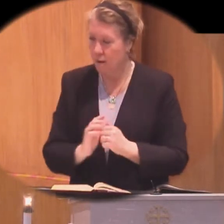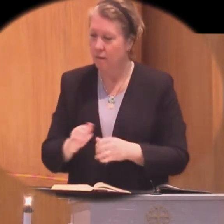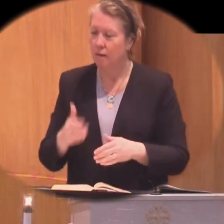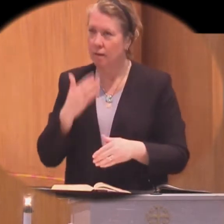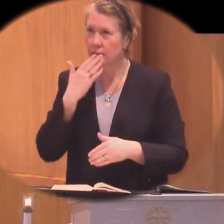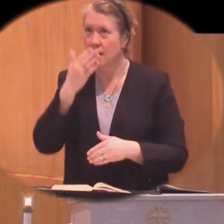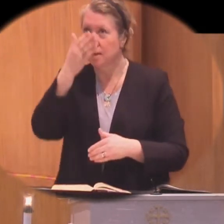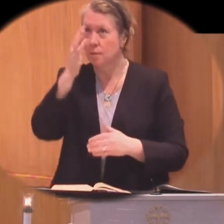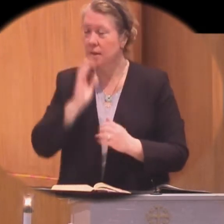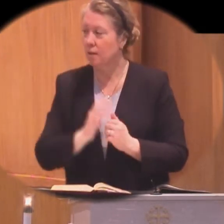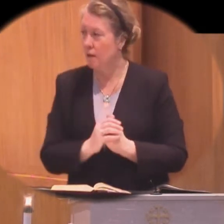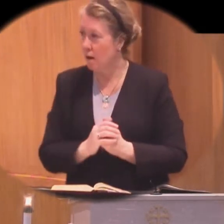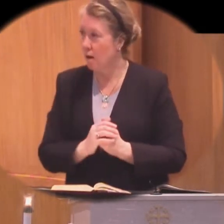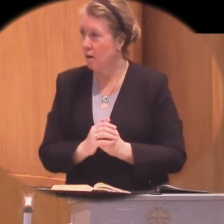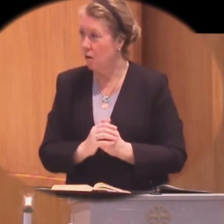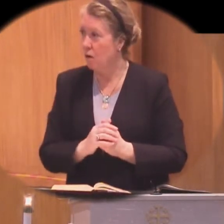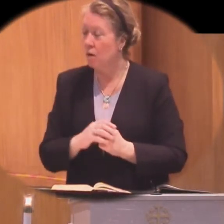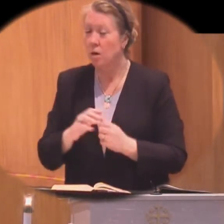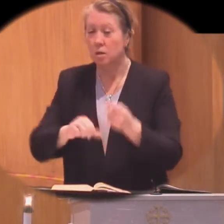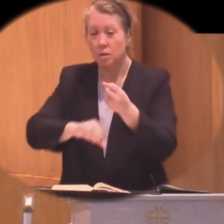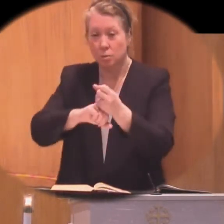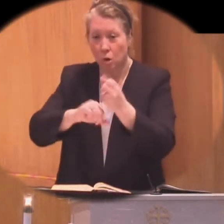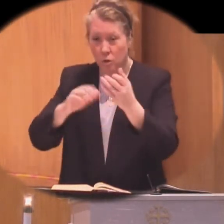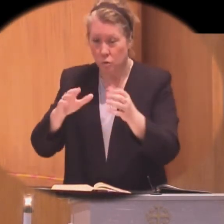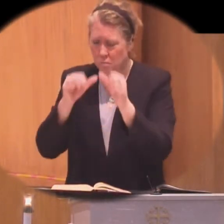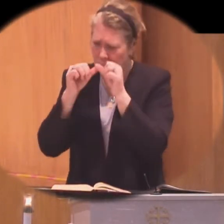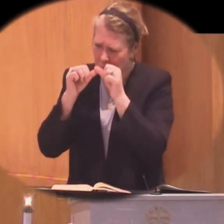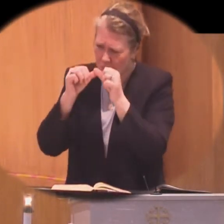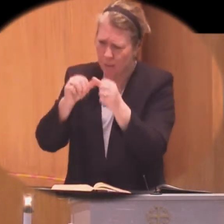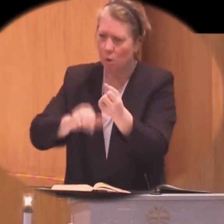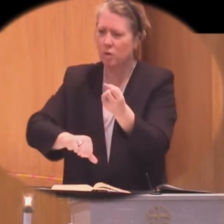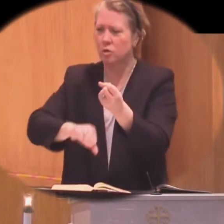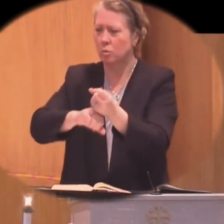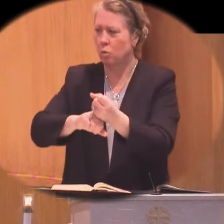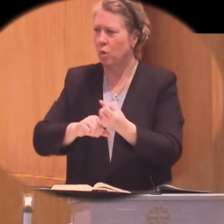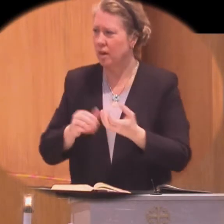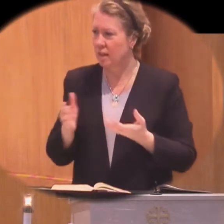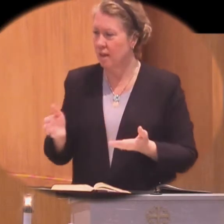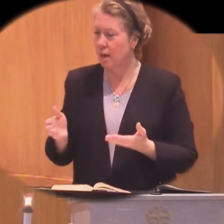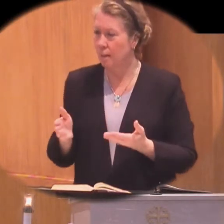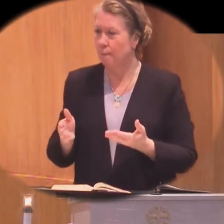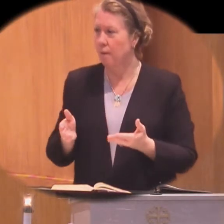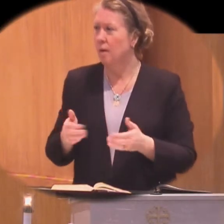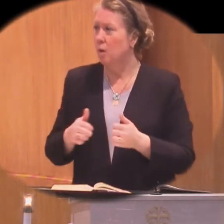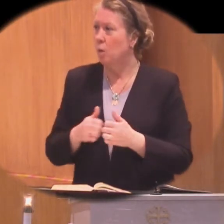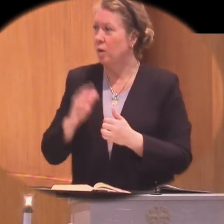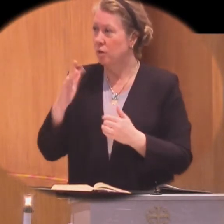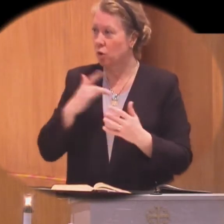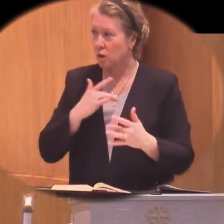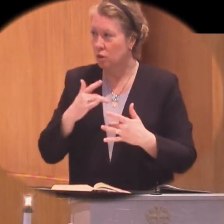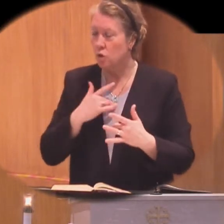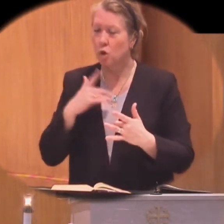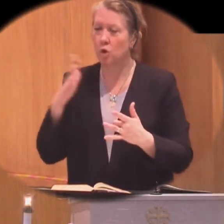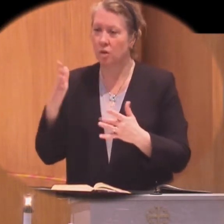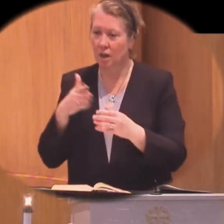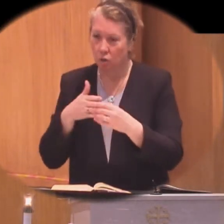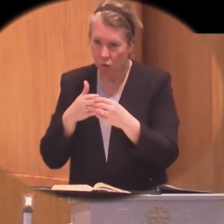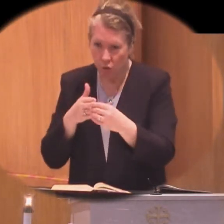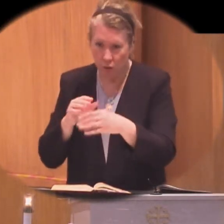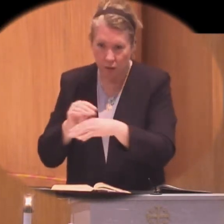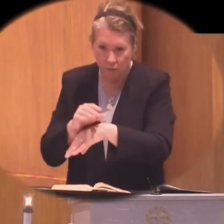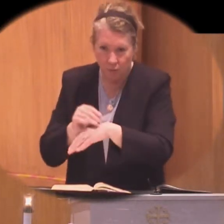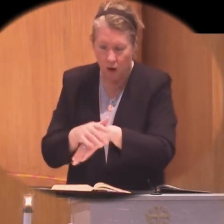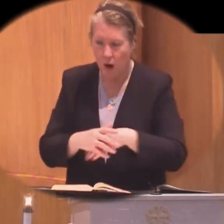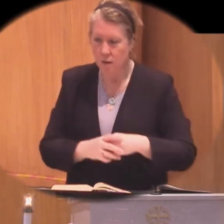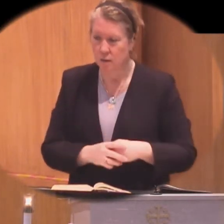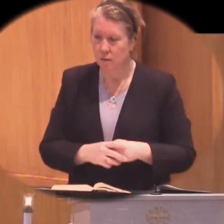And sponsors, continue to support these candidates with your guidance and concern. May they see in you a love